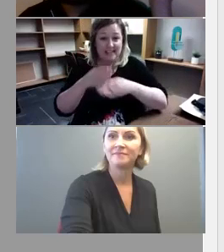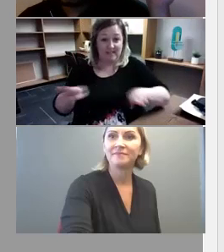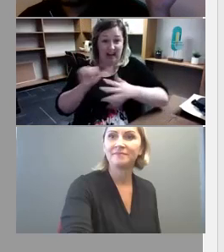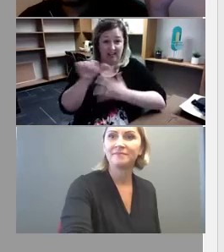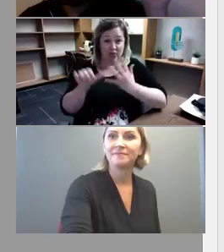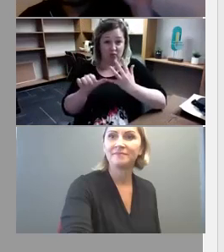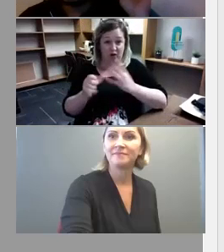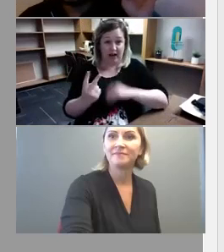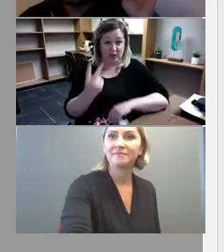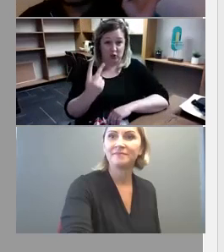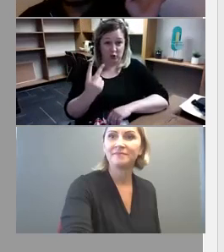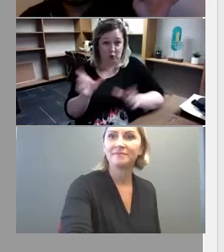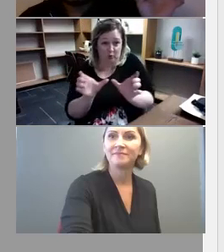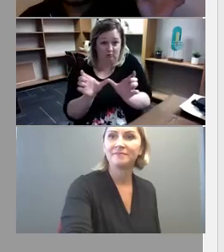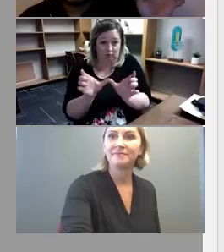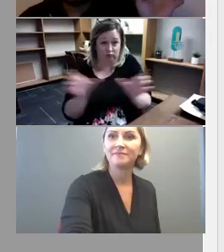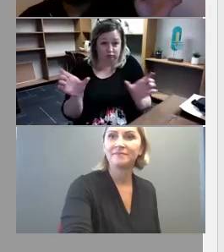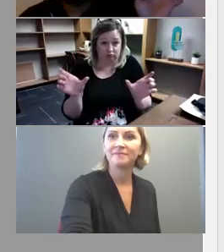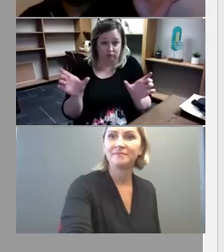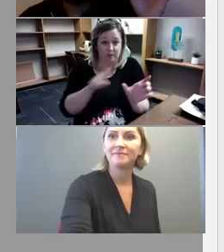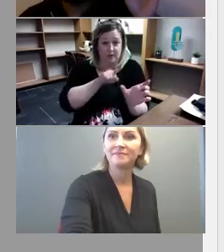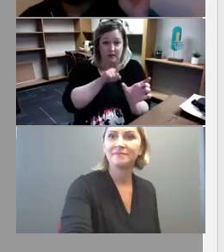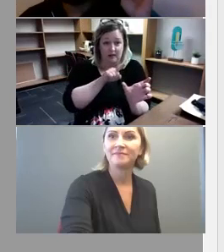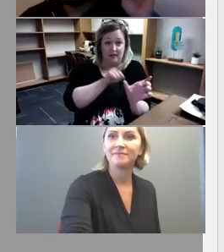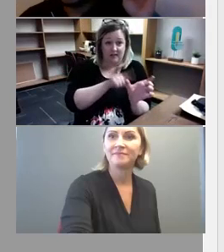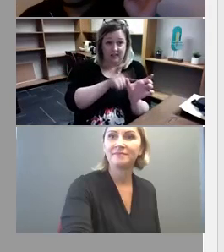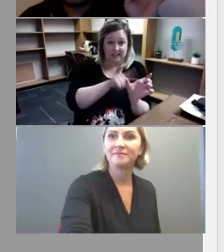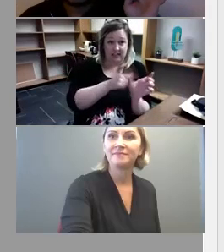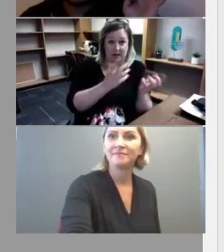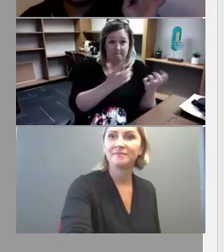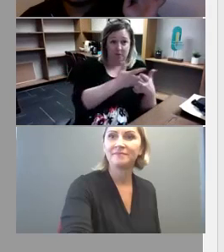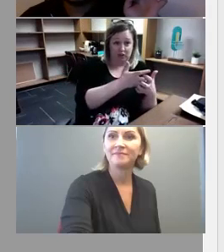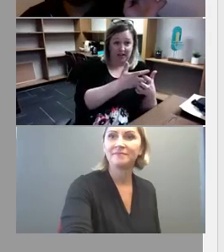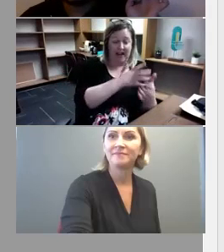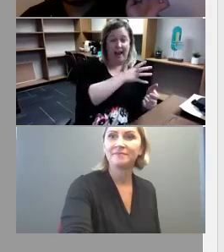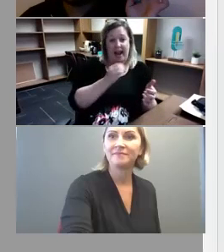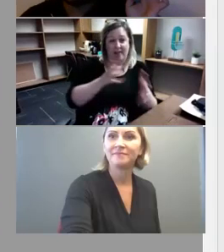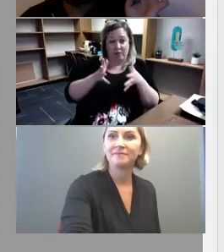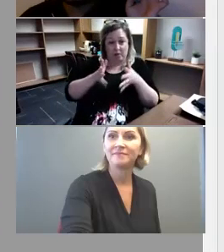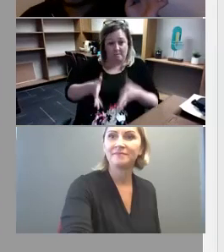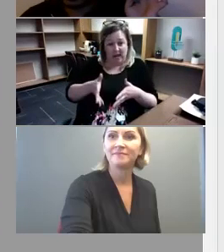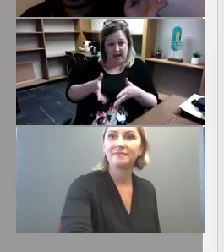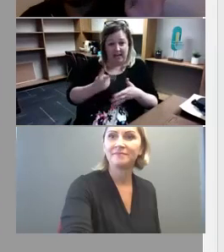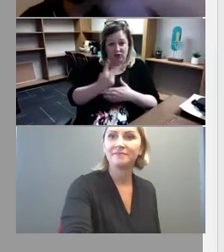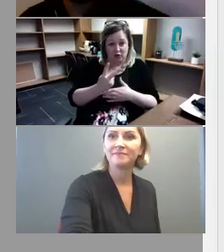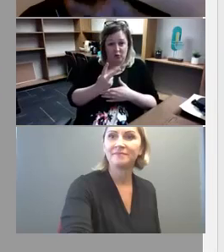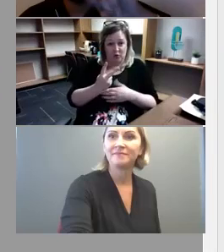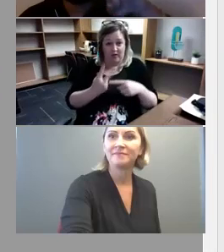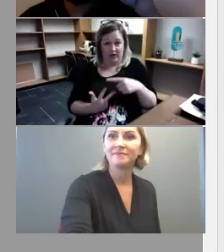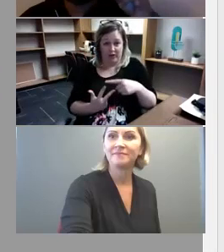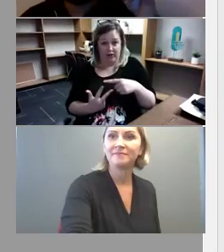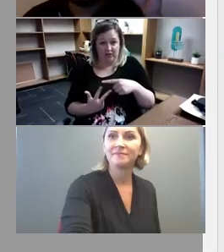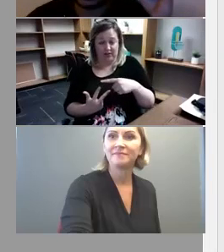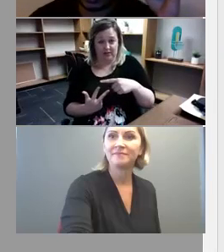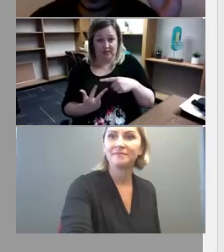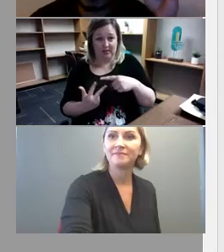the first third part of your array and the remaining 2/3 of your array, right? So in this case, we are just merging those two arrays, but this is sort of